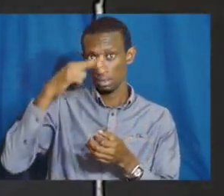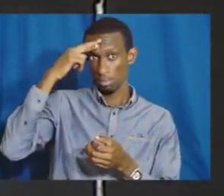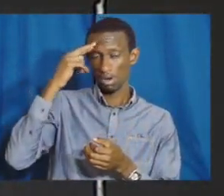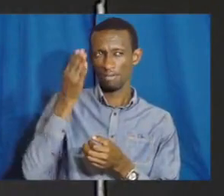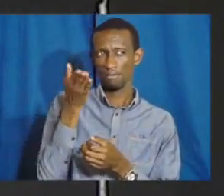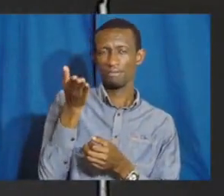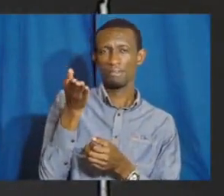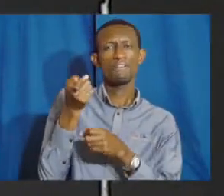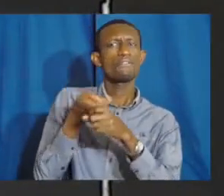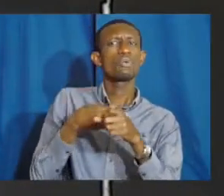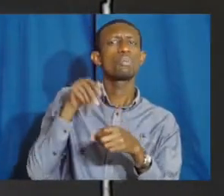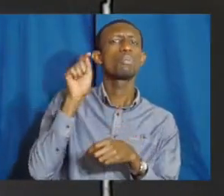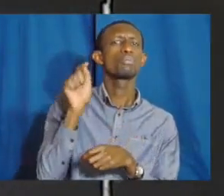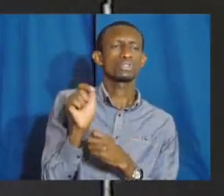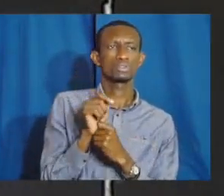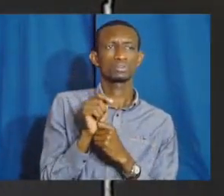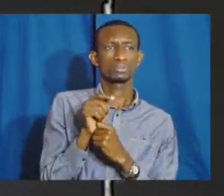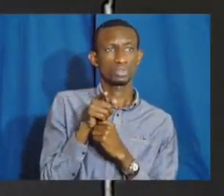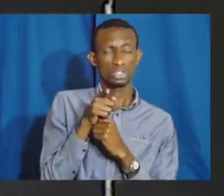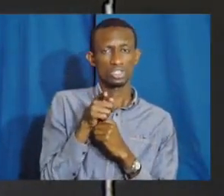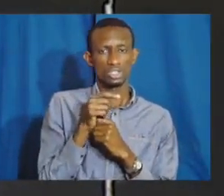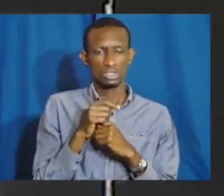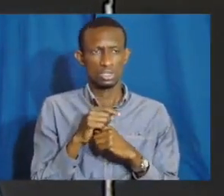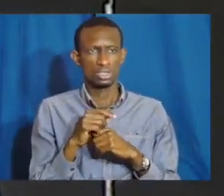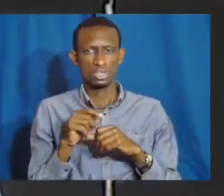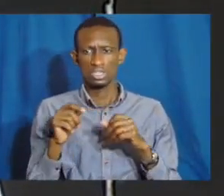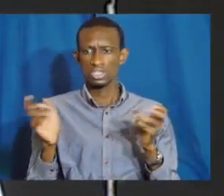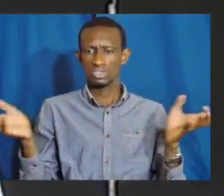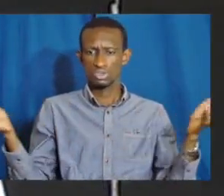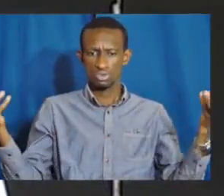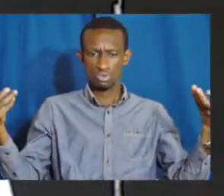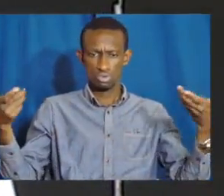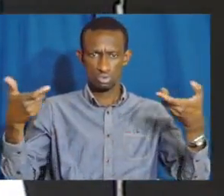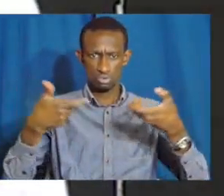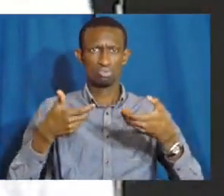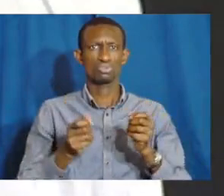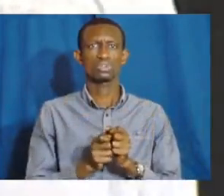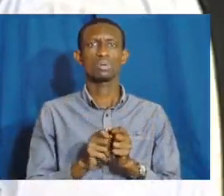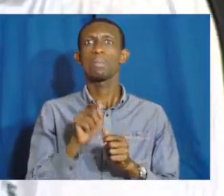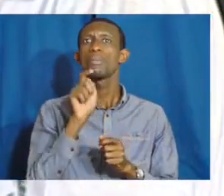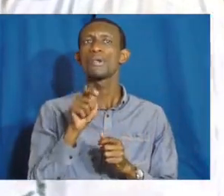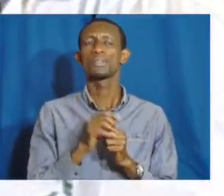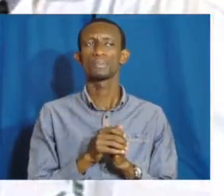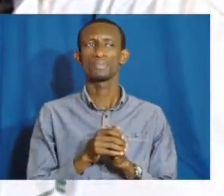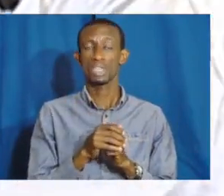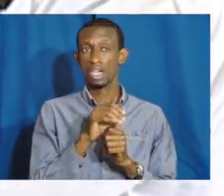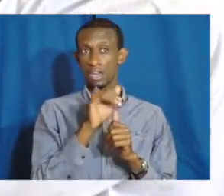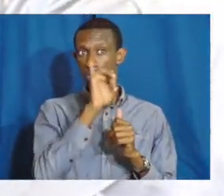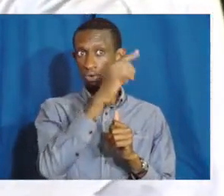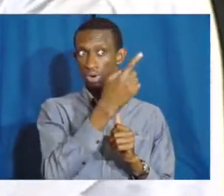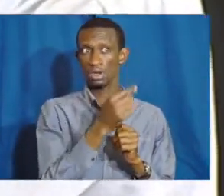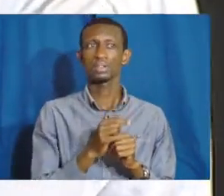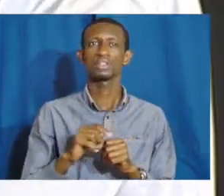also this one, actually, it's a coordinate of a point. We have x1 and also y1. That's why we call